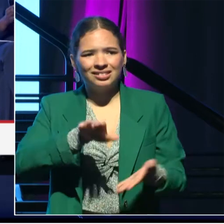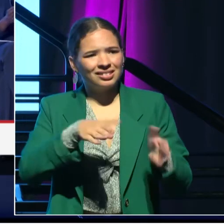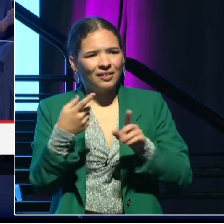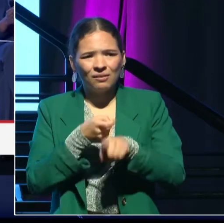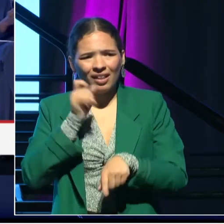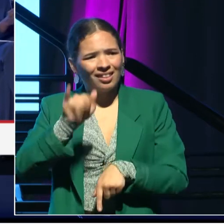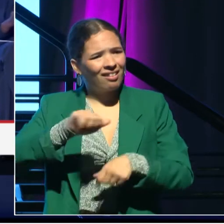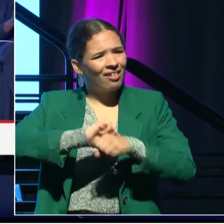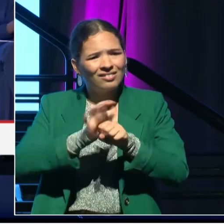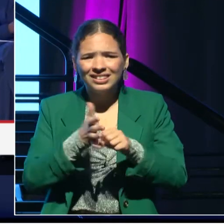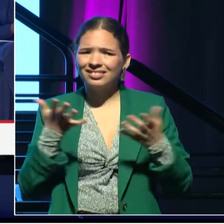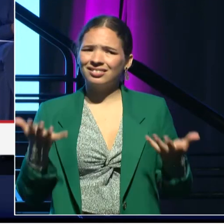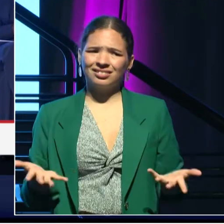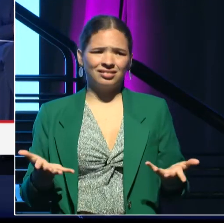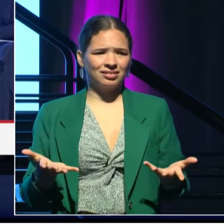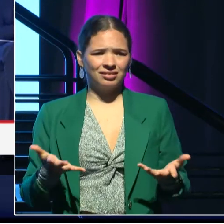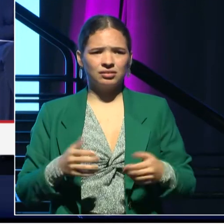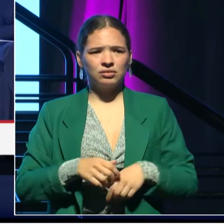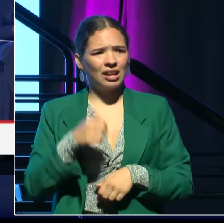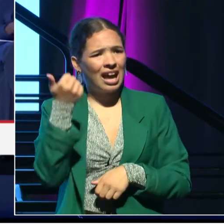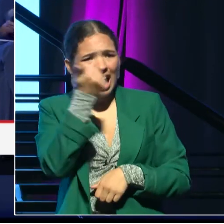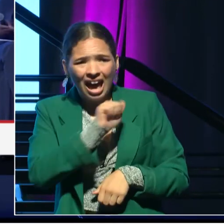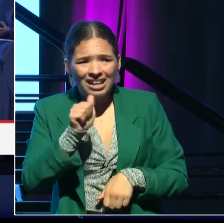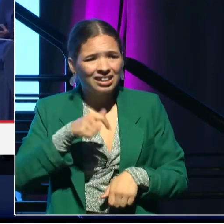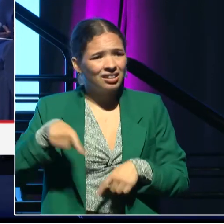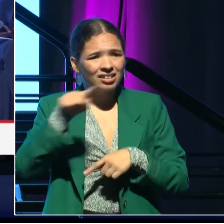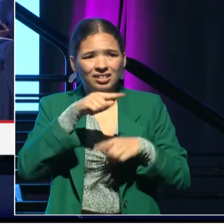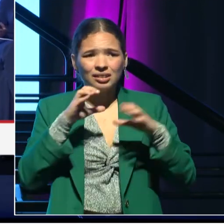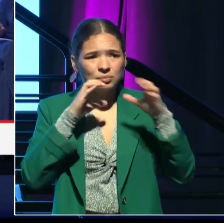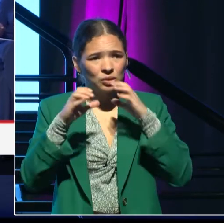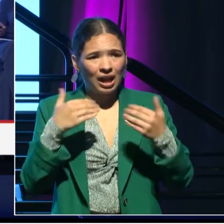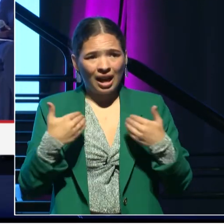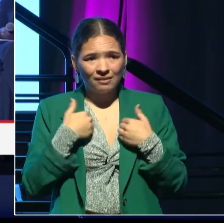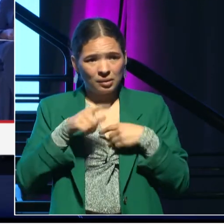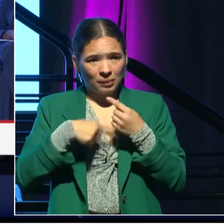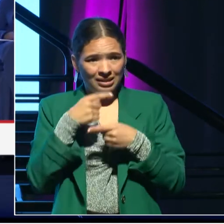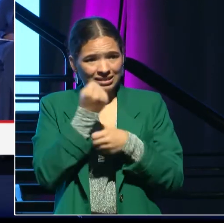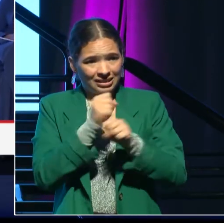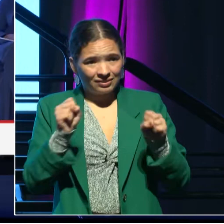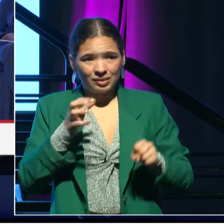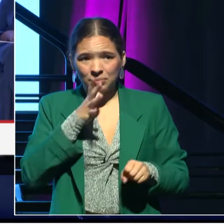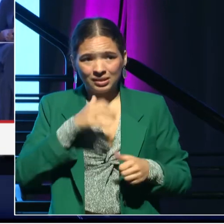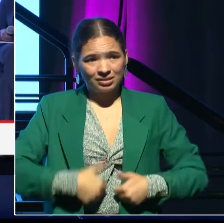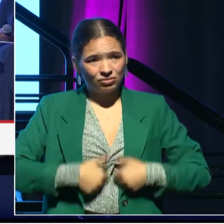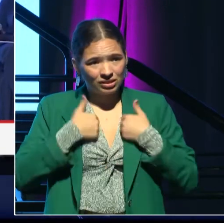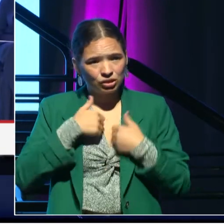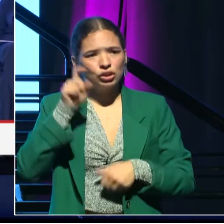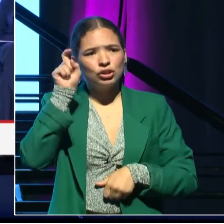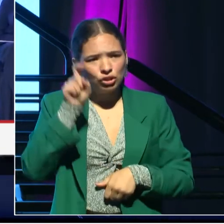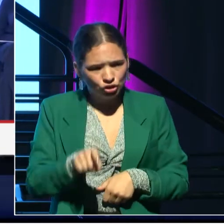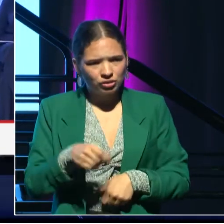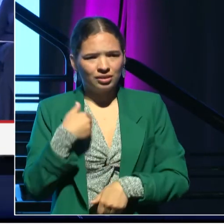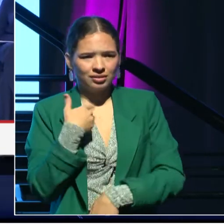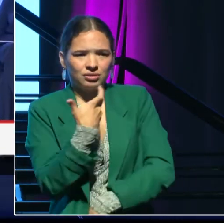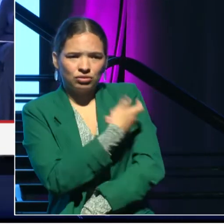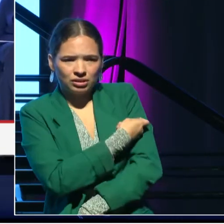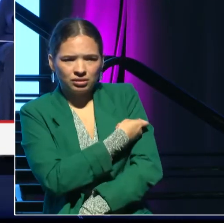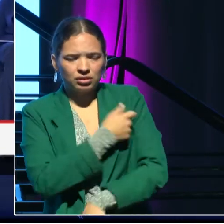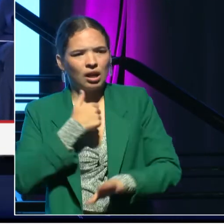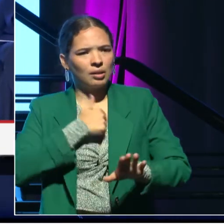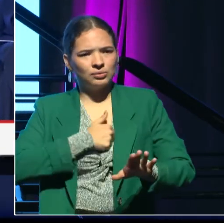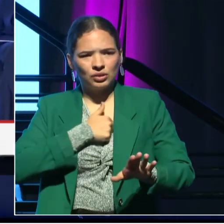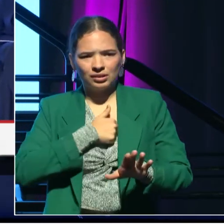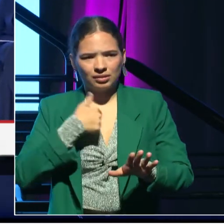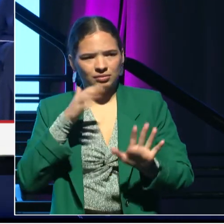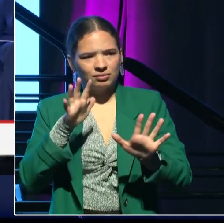any conversation that we have about saving moms' lives in this environment, we can't skip over that. So I'm sorry to make that little public health interjection,